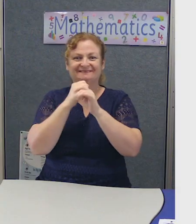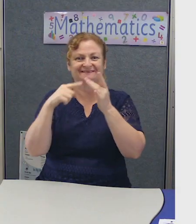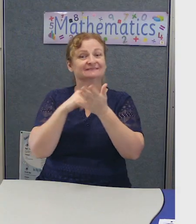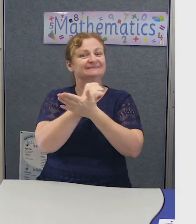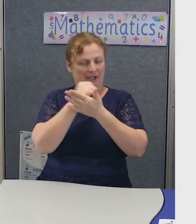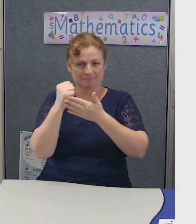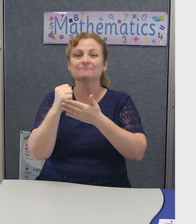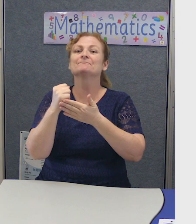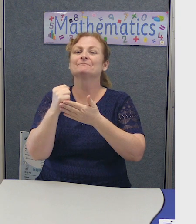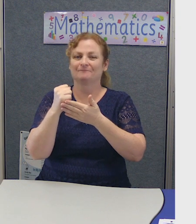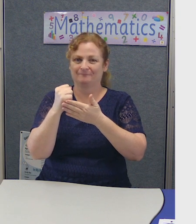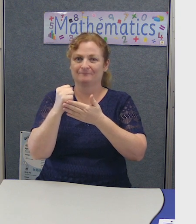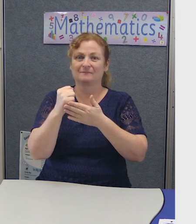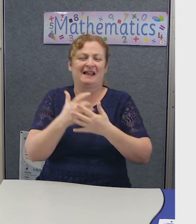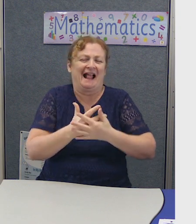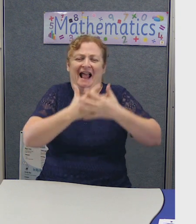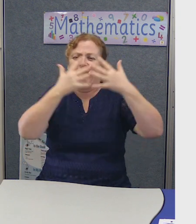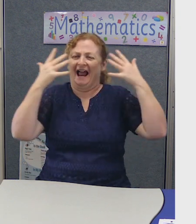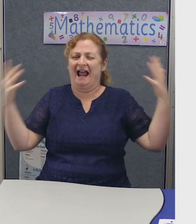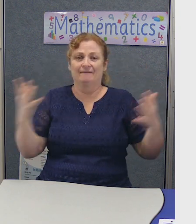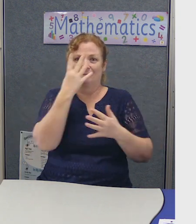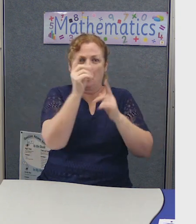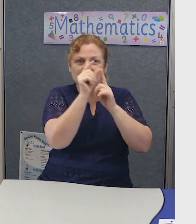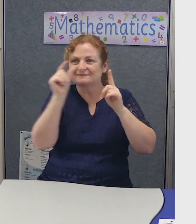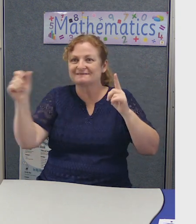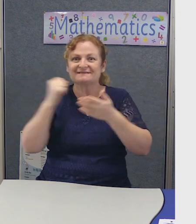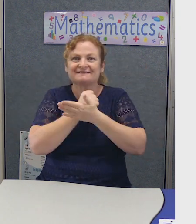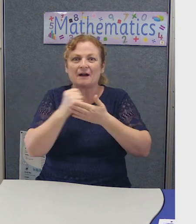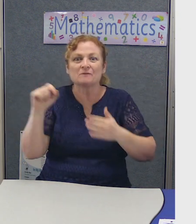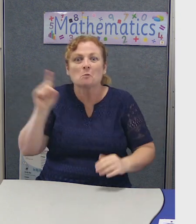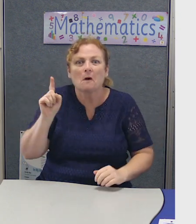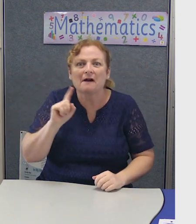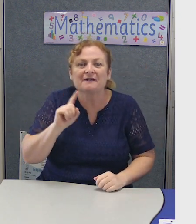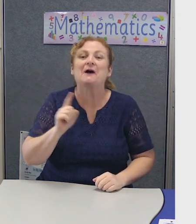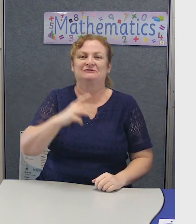The largest four-digit number is